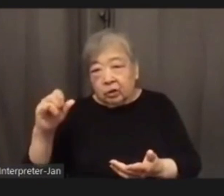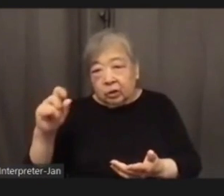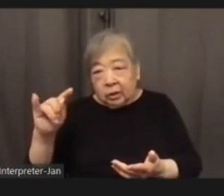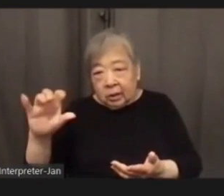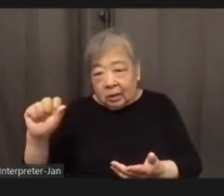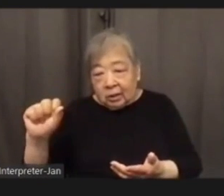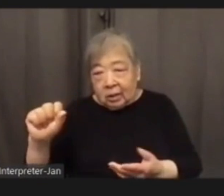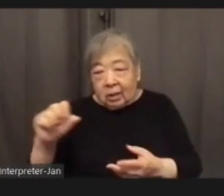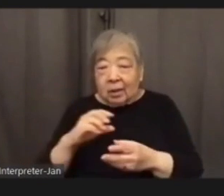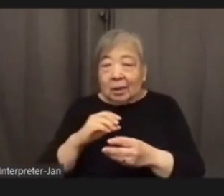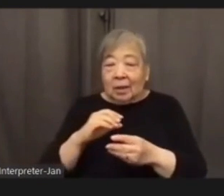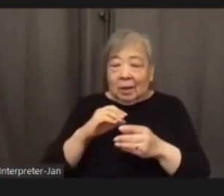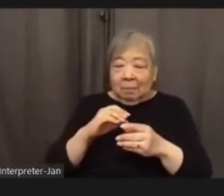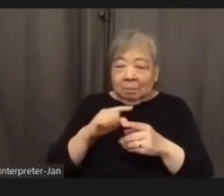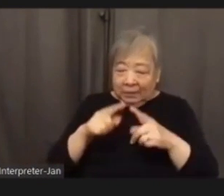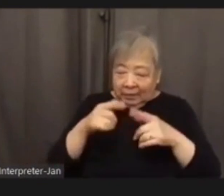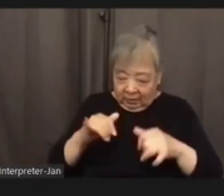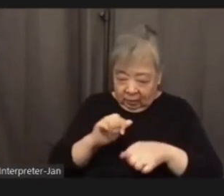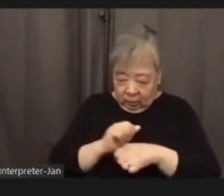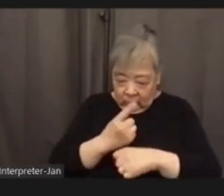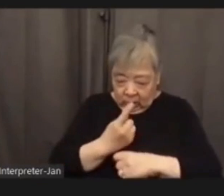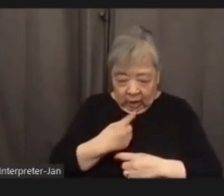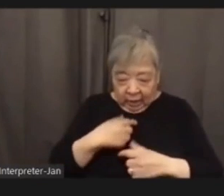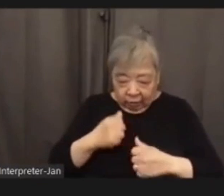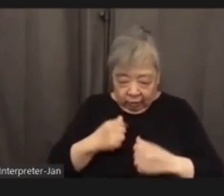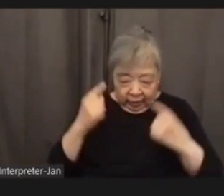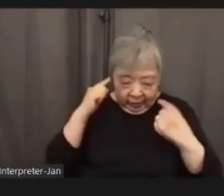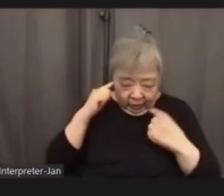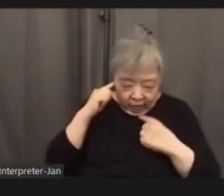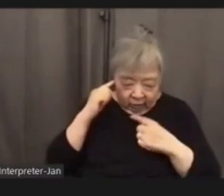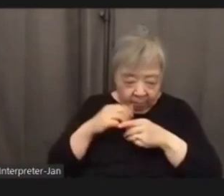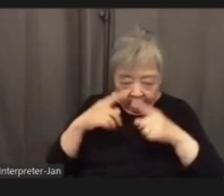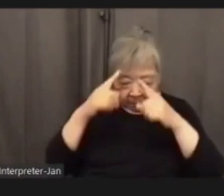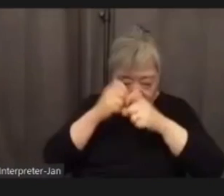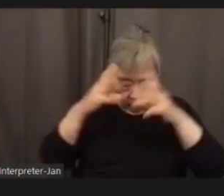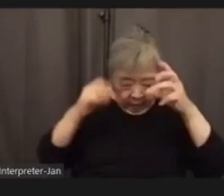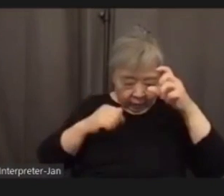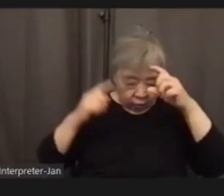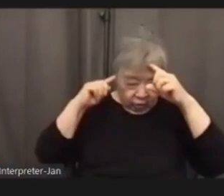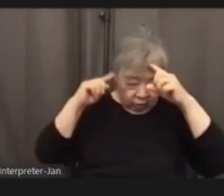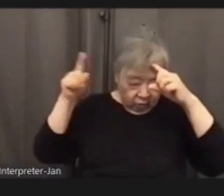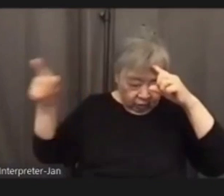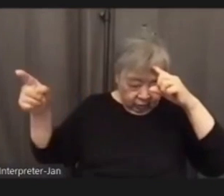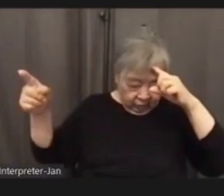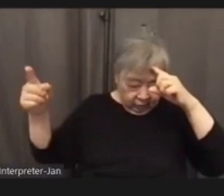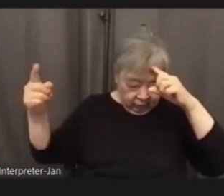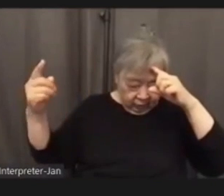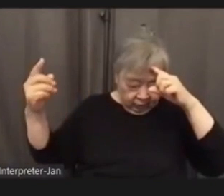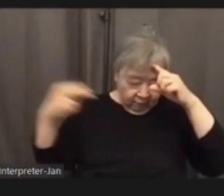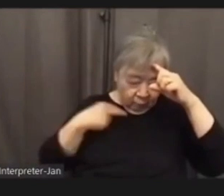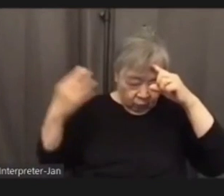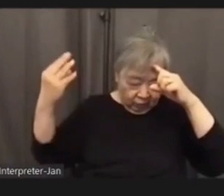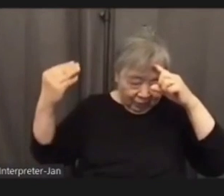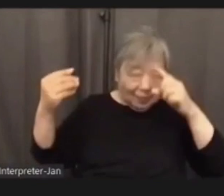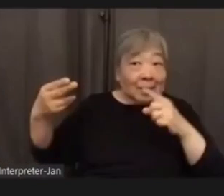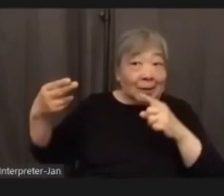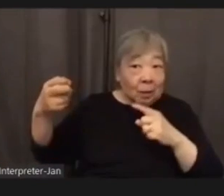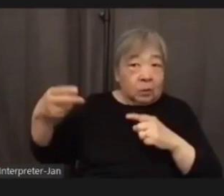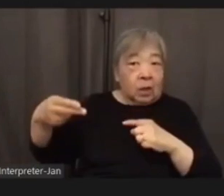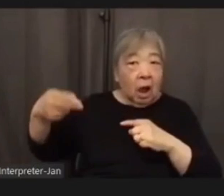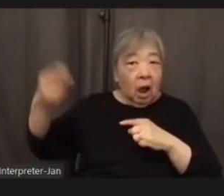hear Quetzal's voice. Quetzal was the high bar of excellence.